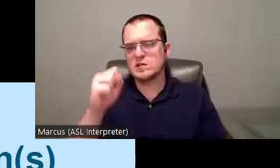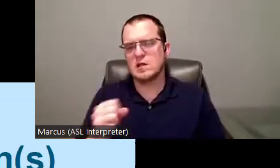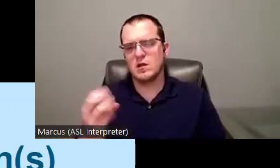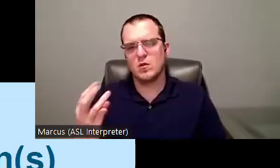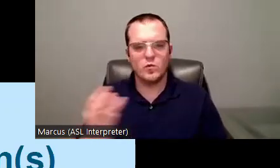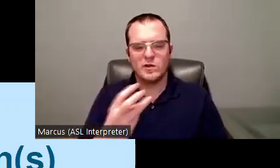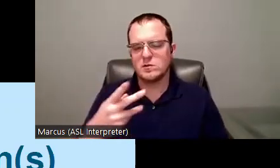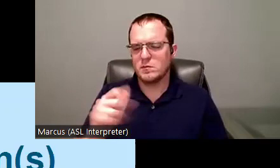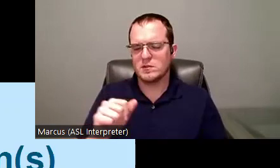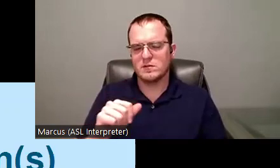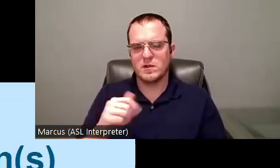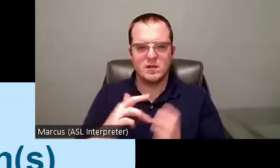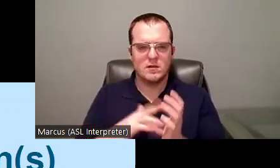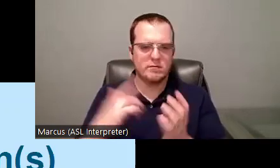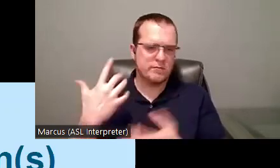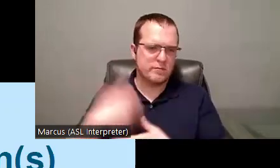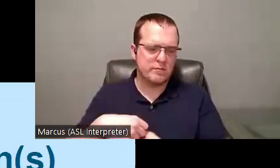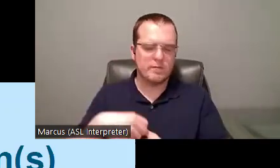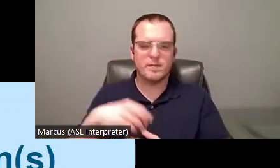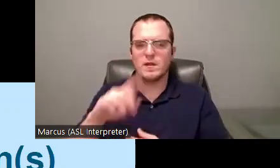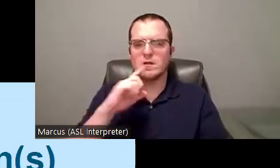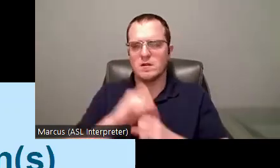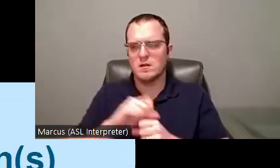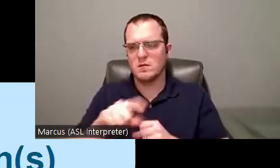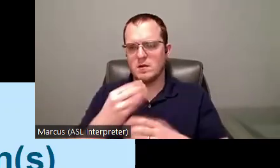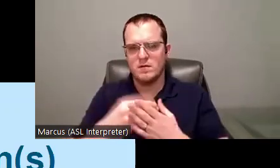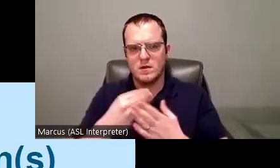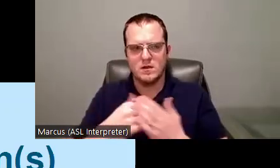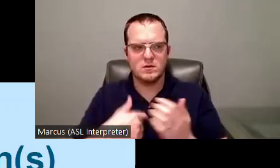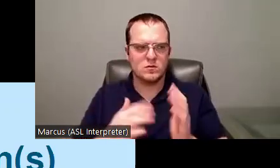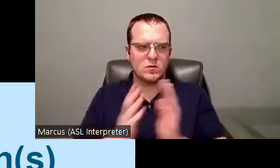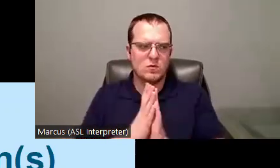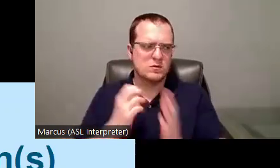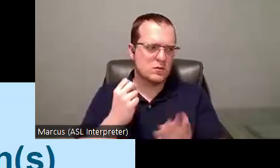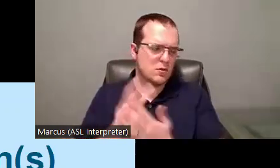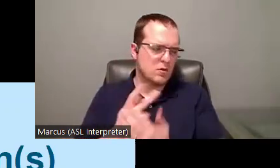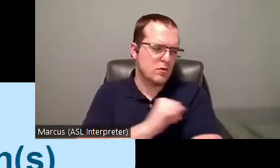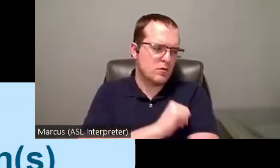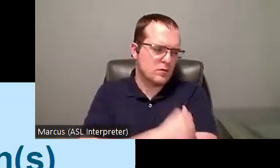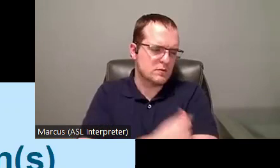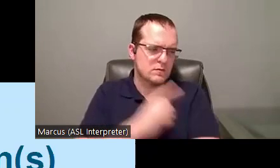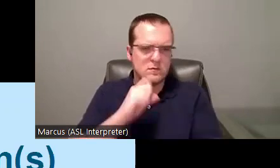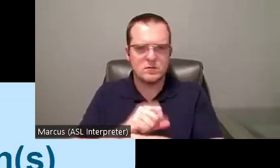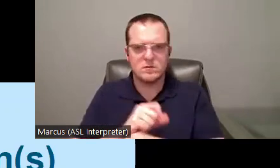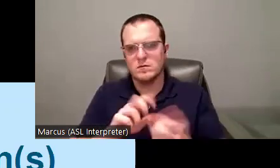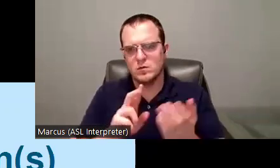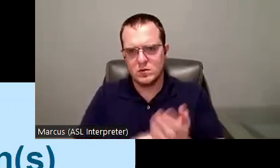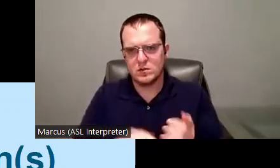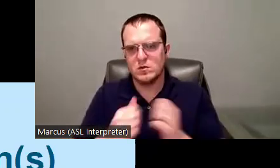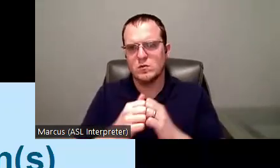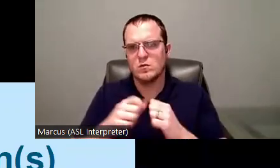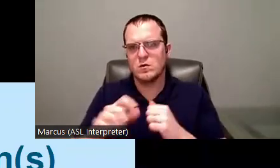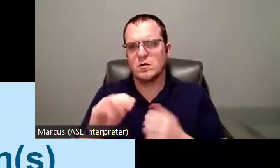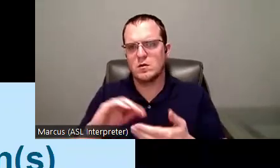take advantage of it. But this funding we're requesting authorization to enter into a contract with